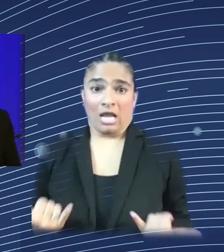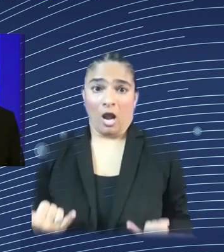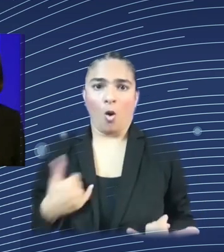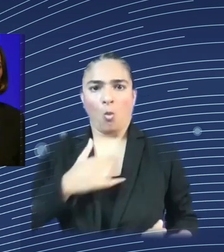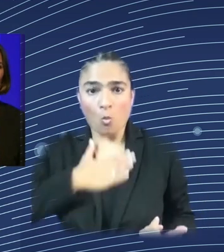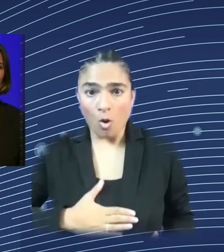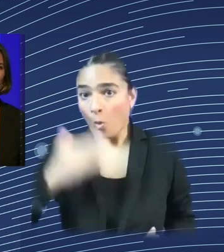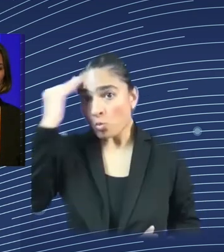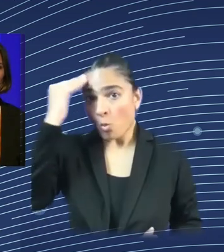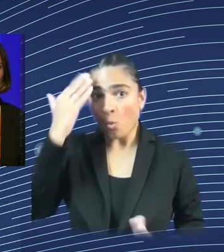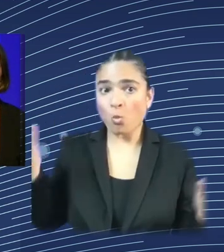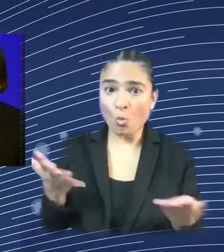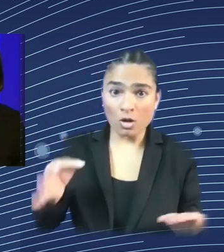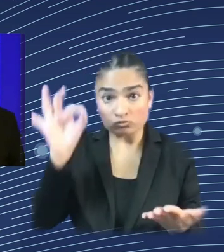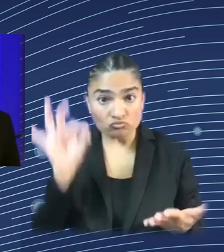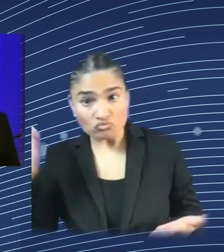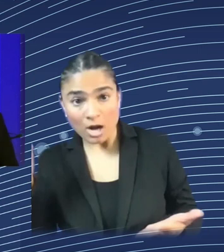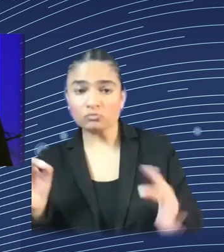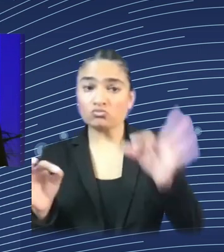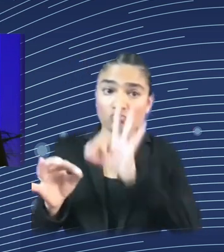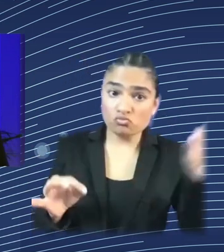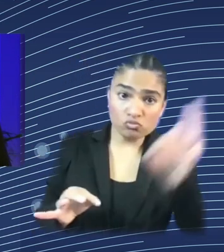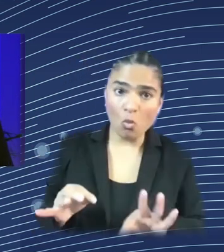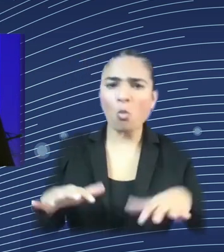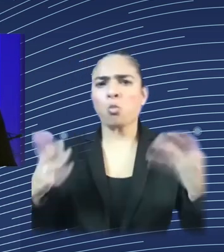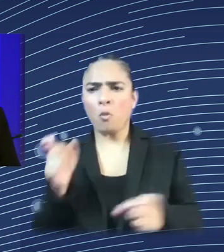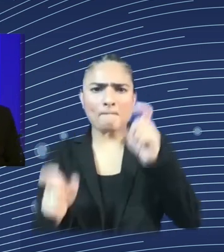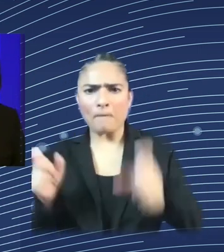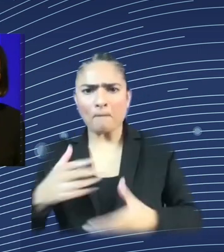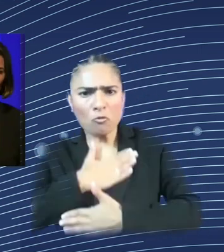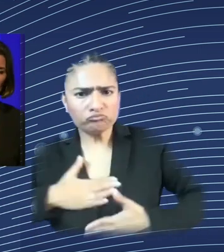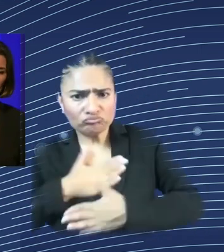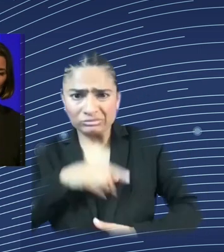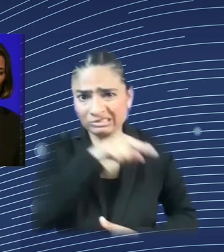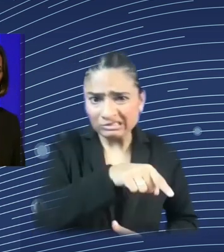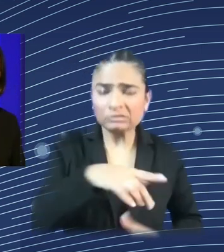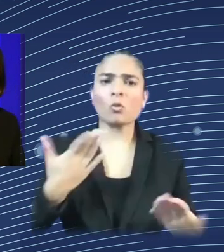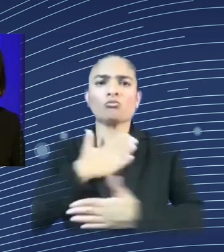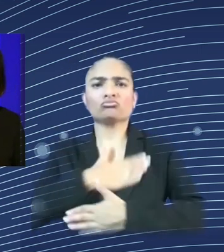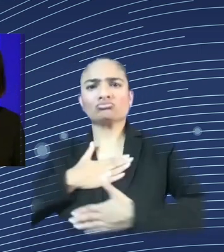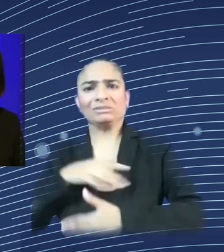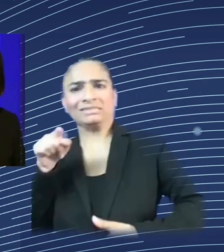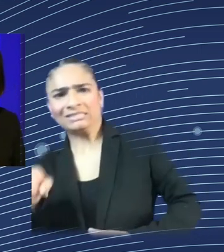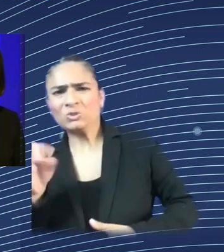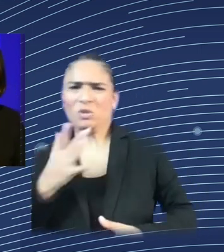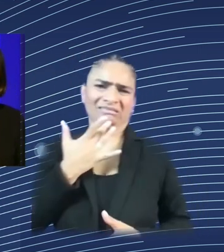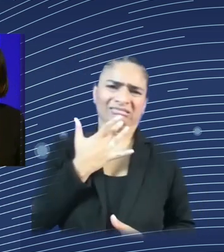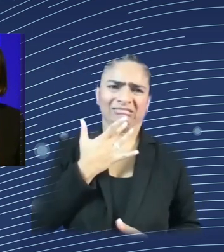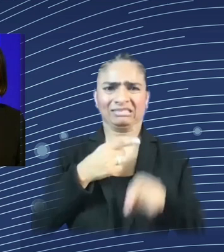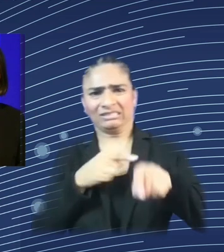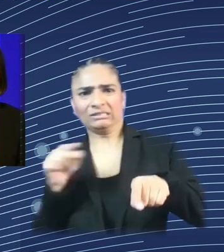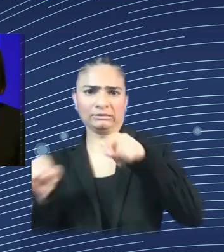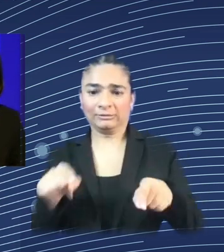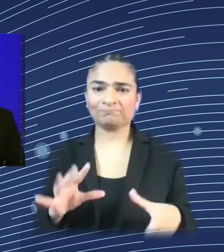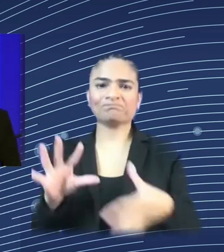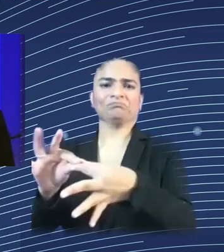my colleagues from the University of Bremen and colleagues from the Institute for Employment Research. And